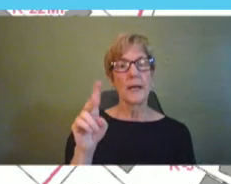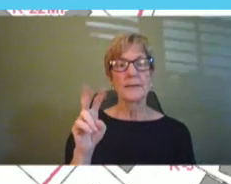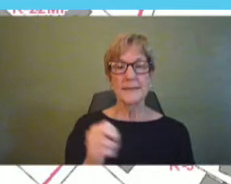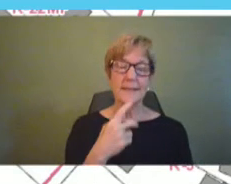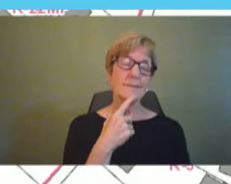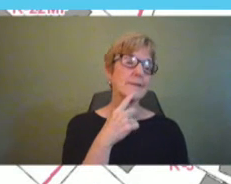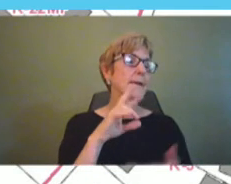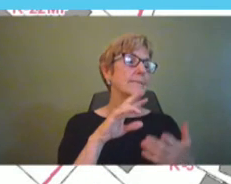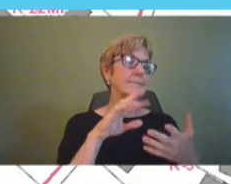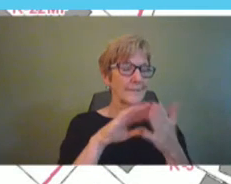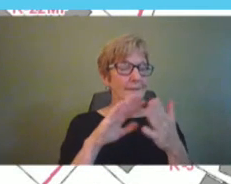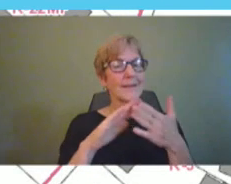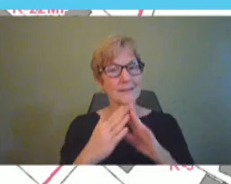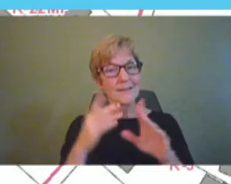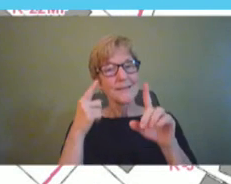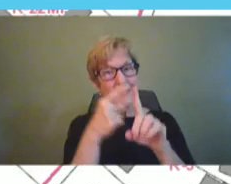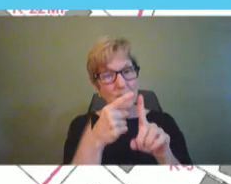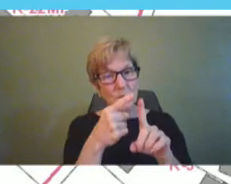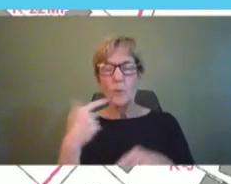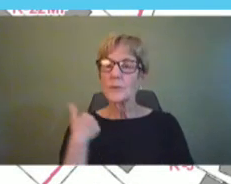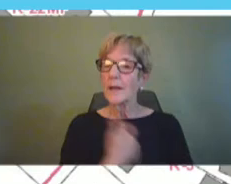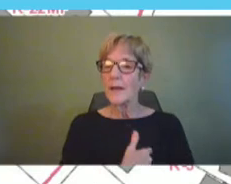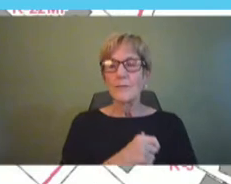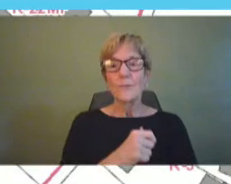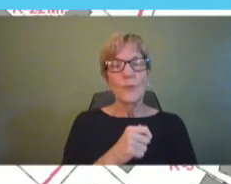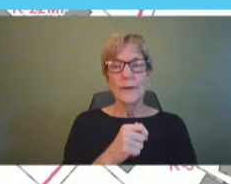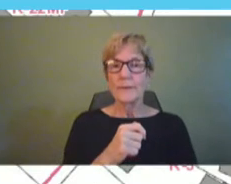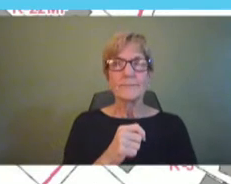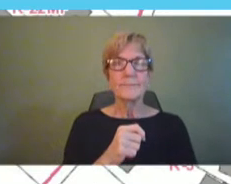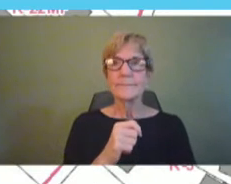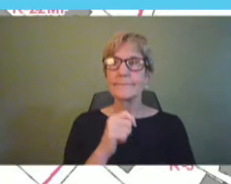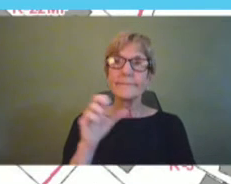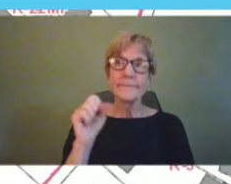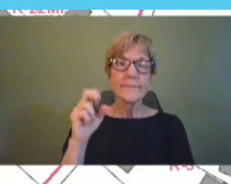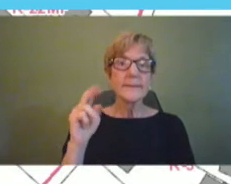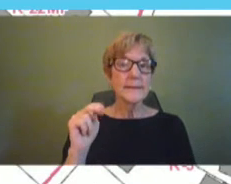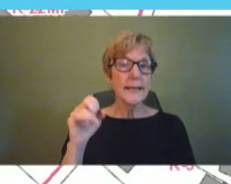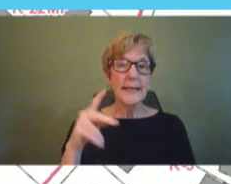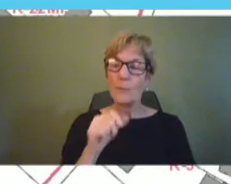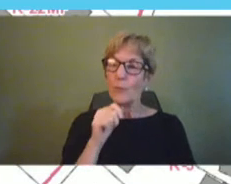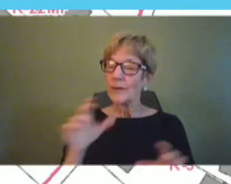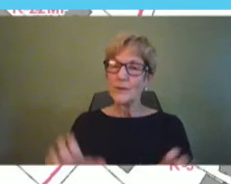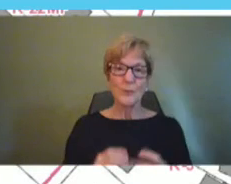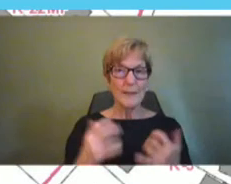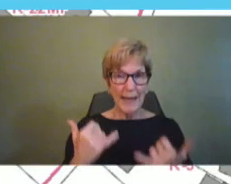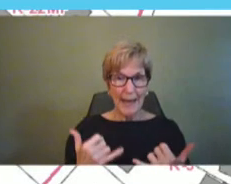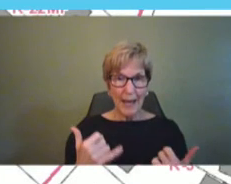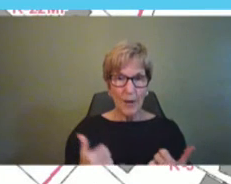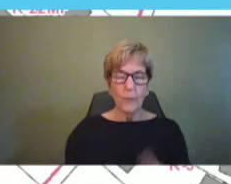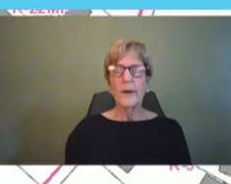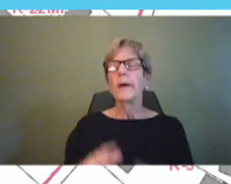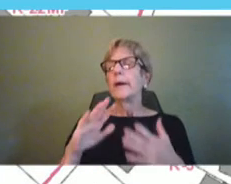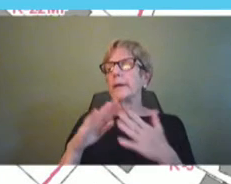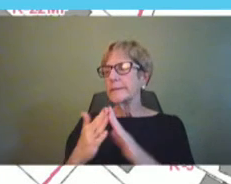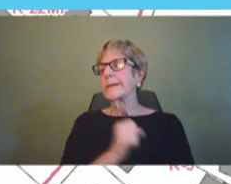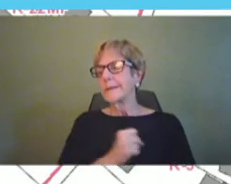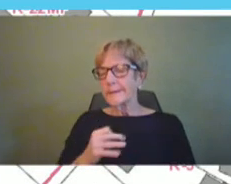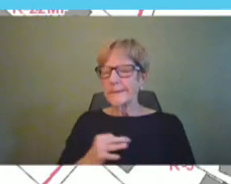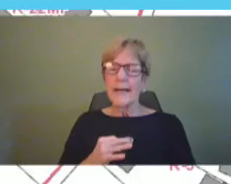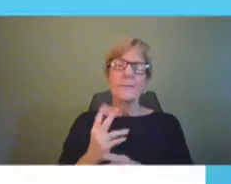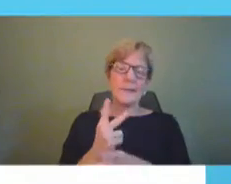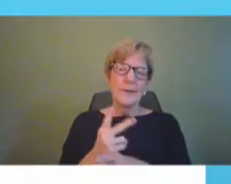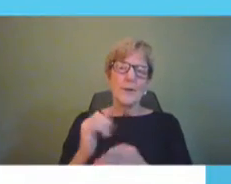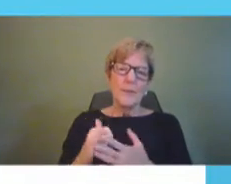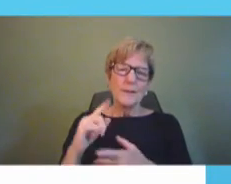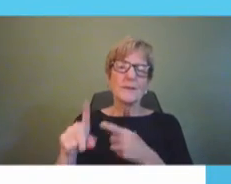goal I think if we did not if sunap we're not doing this now you'd probably have City staff doing this in a year or so to bring it into